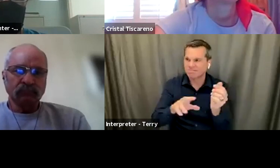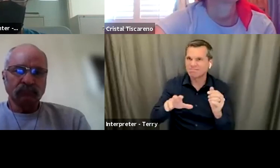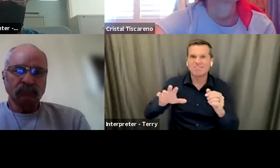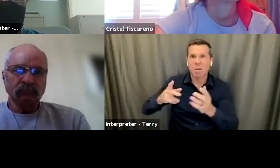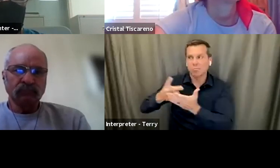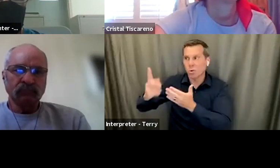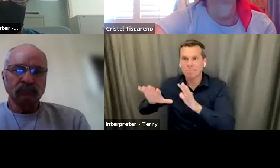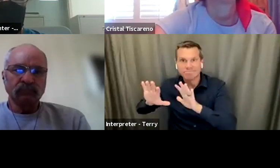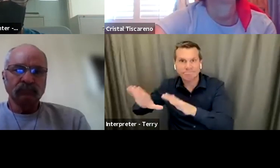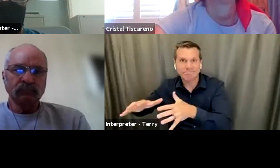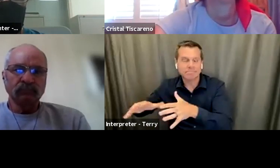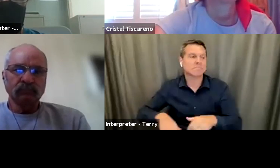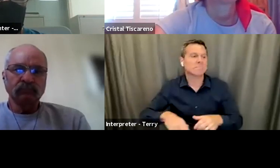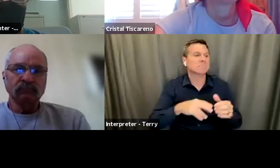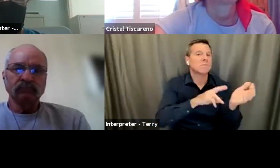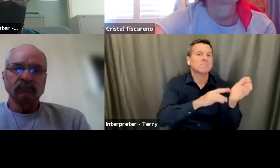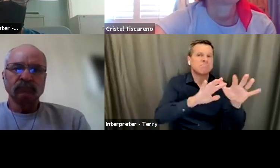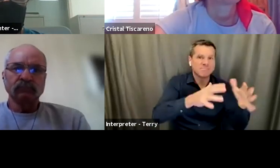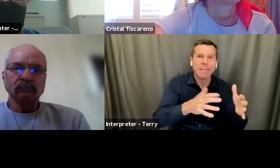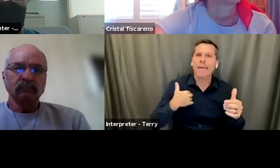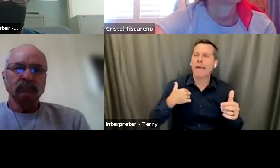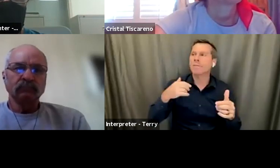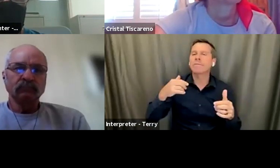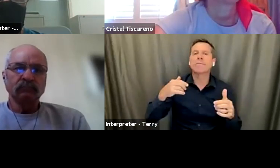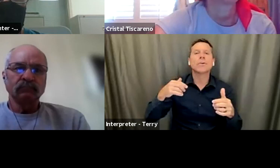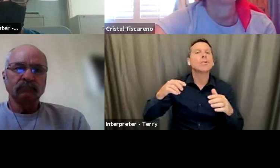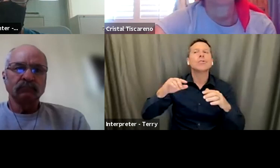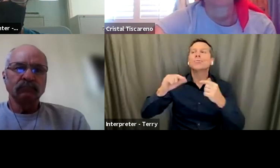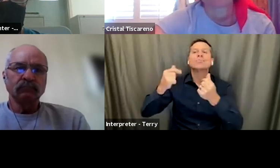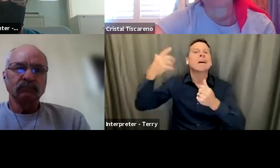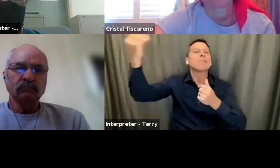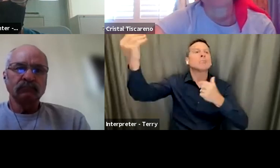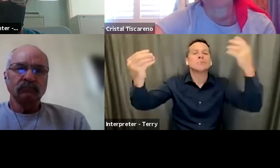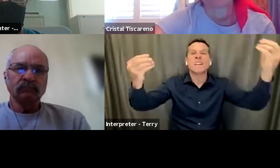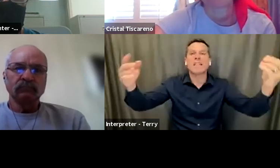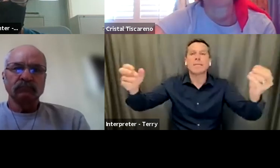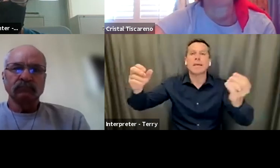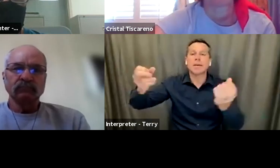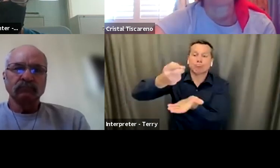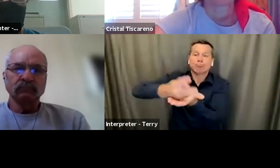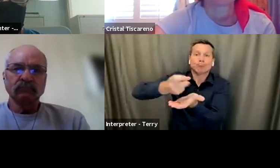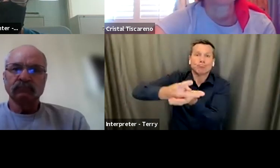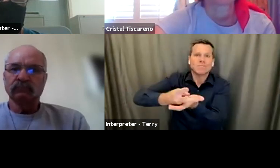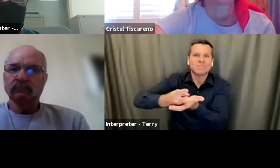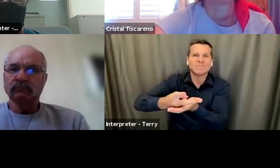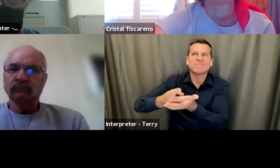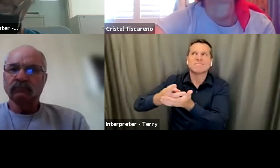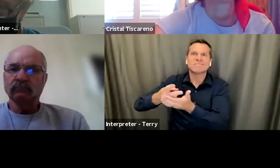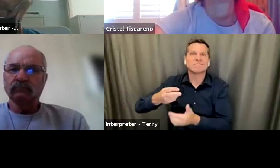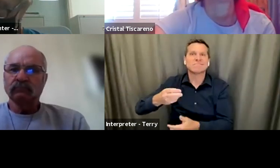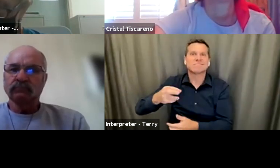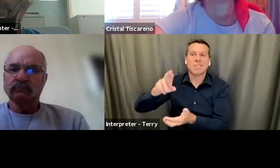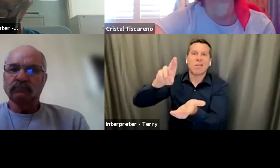have outside accrediting bodies, right? The Bureau of Registered Nursing, right? The BRN, they have accreditation